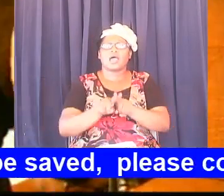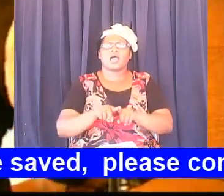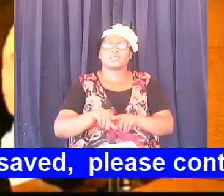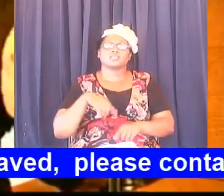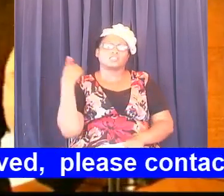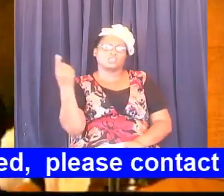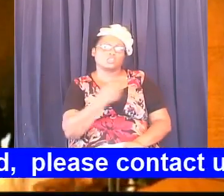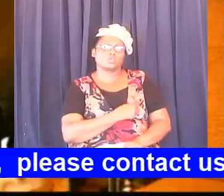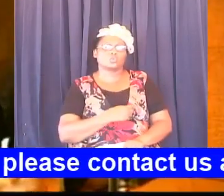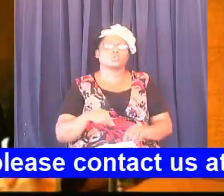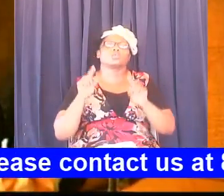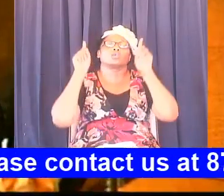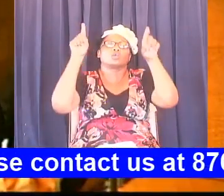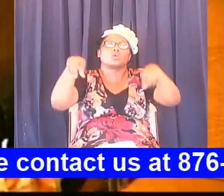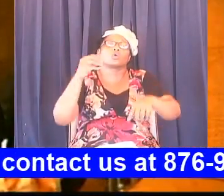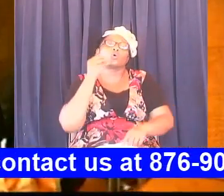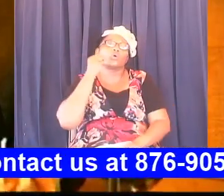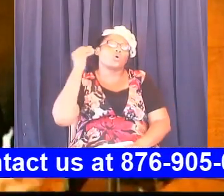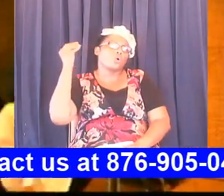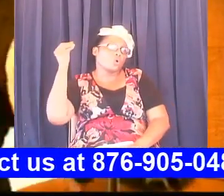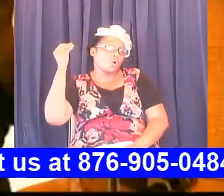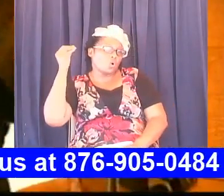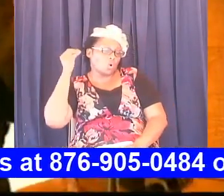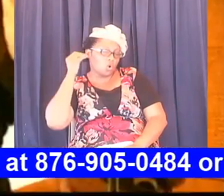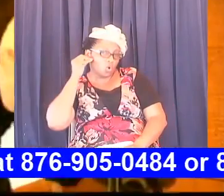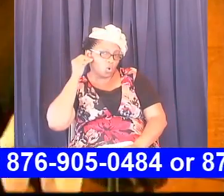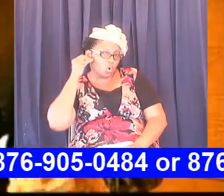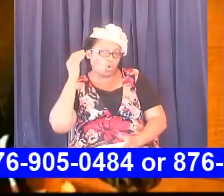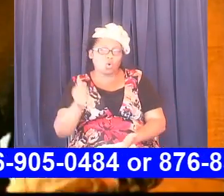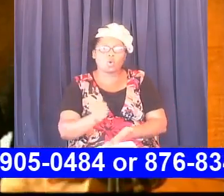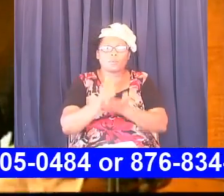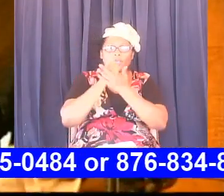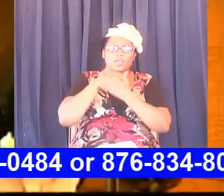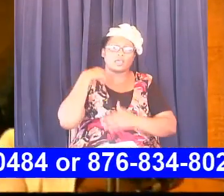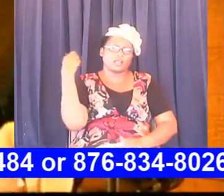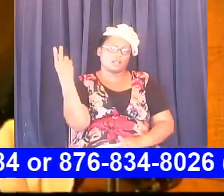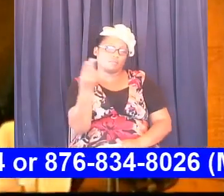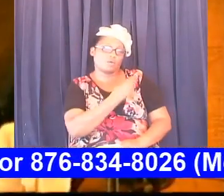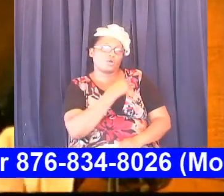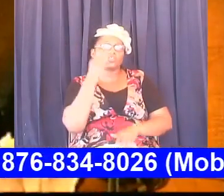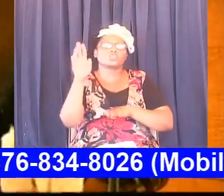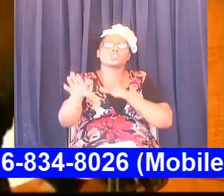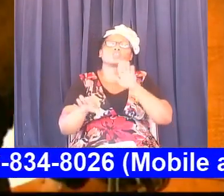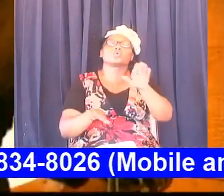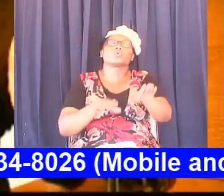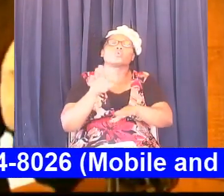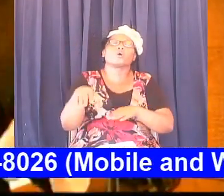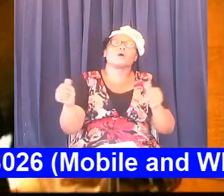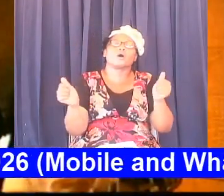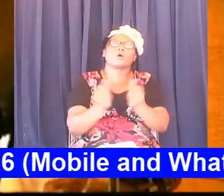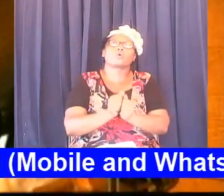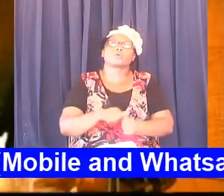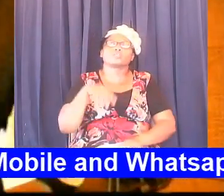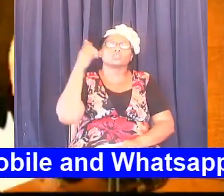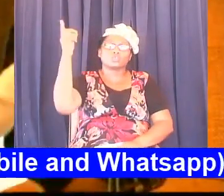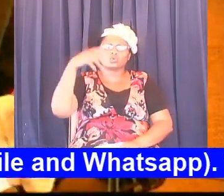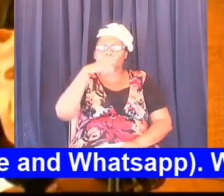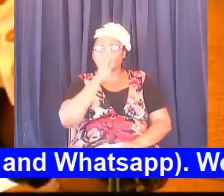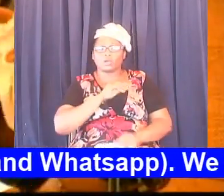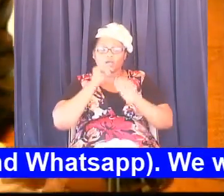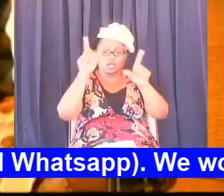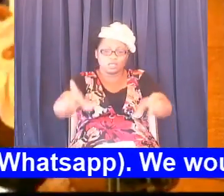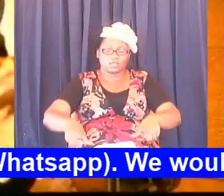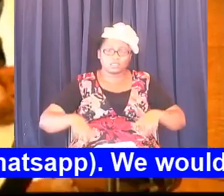Lord God, let your perfect will be done. Help us to walk in your stead, mighty God, and to live, God, the way